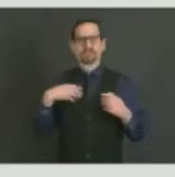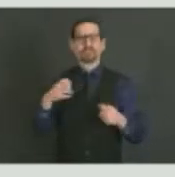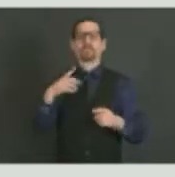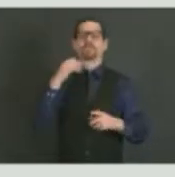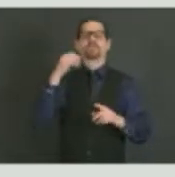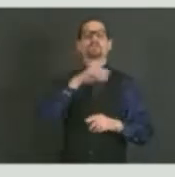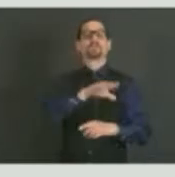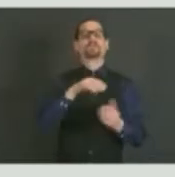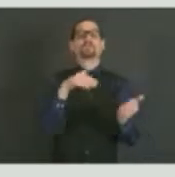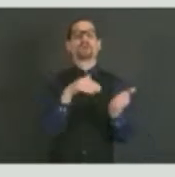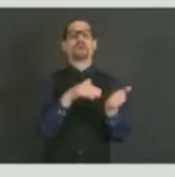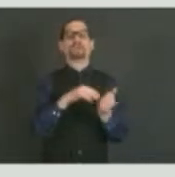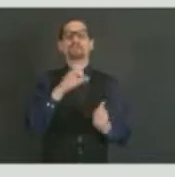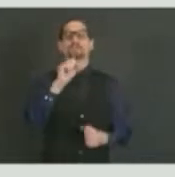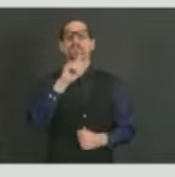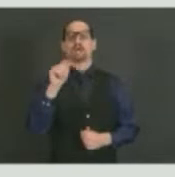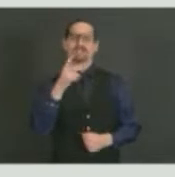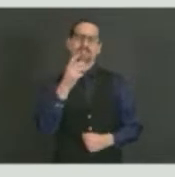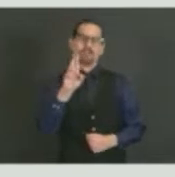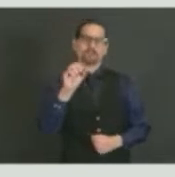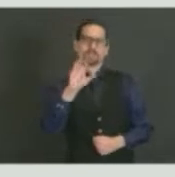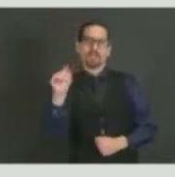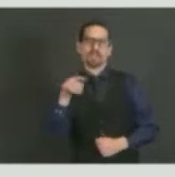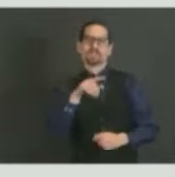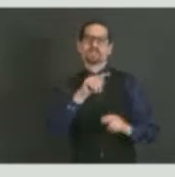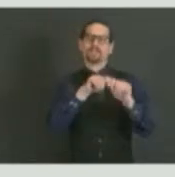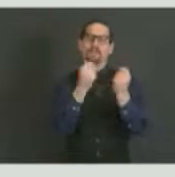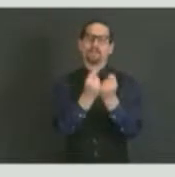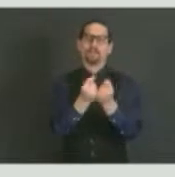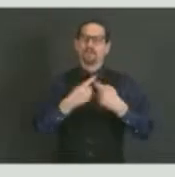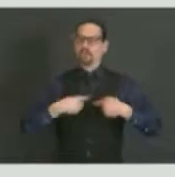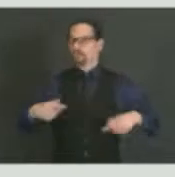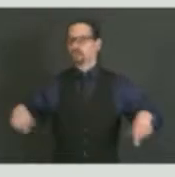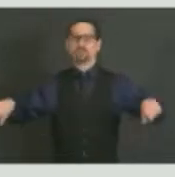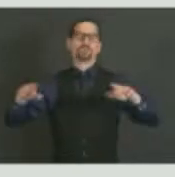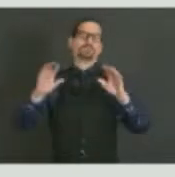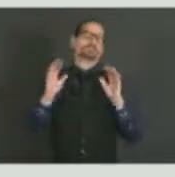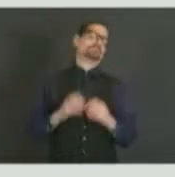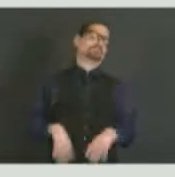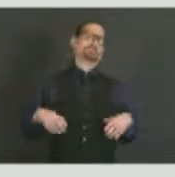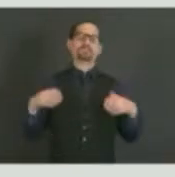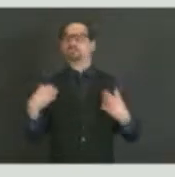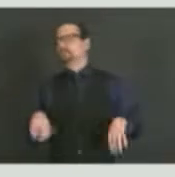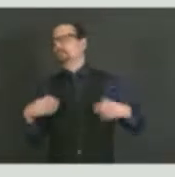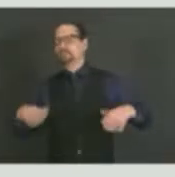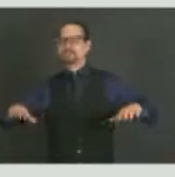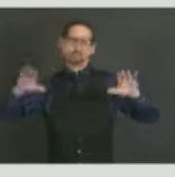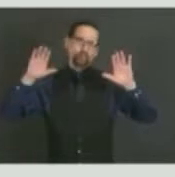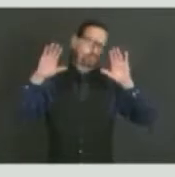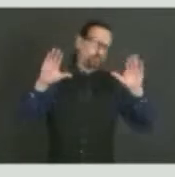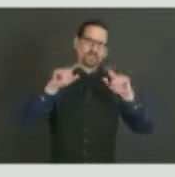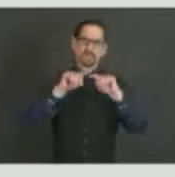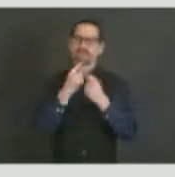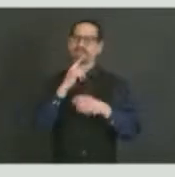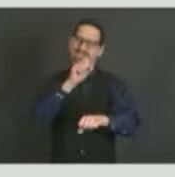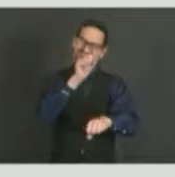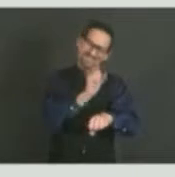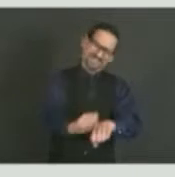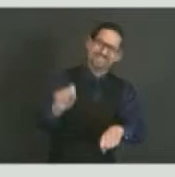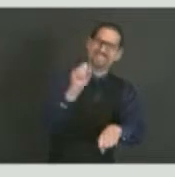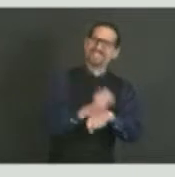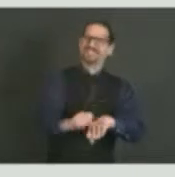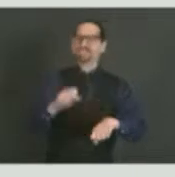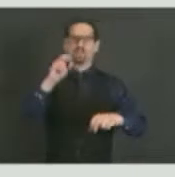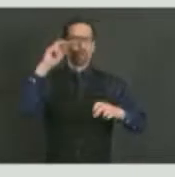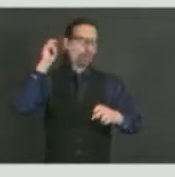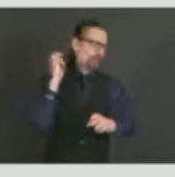a reality. It is hard work. It's hard work on the part of the businesses and their associations and the governmental team, but both